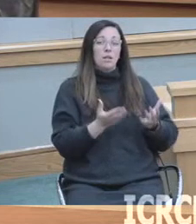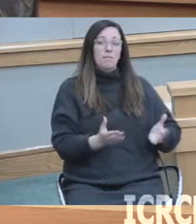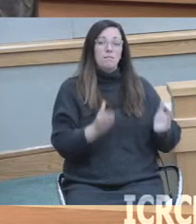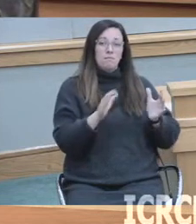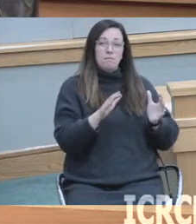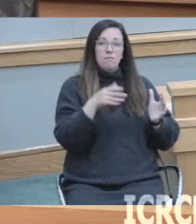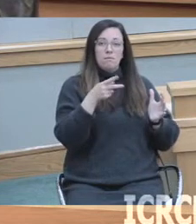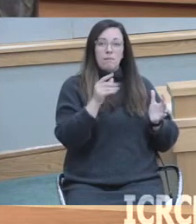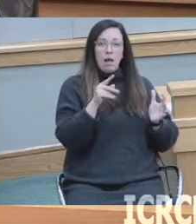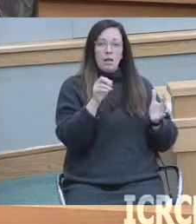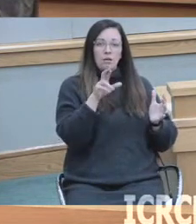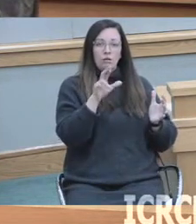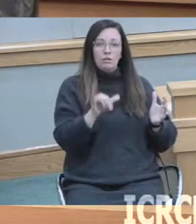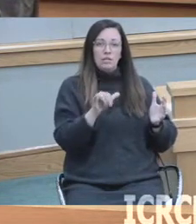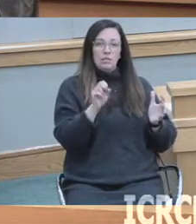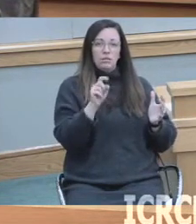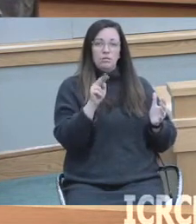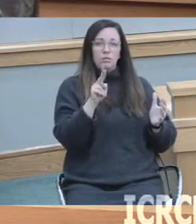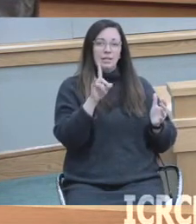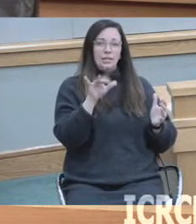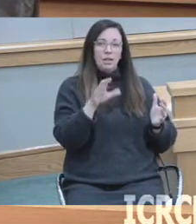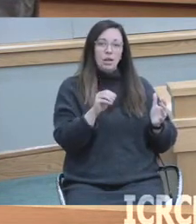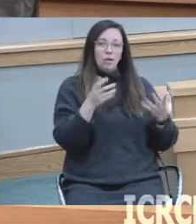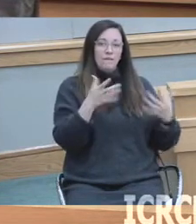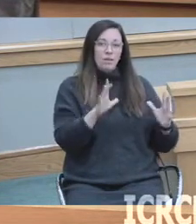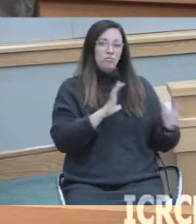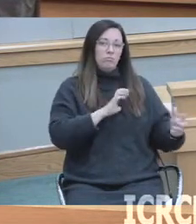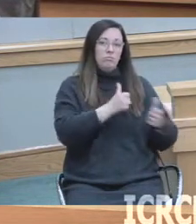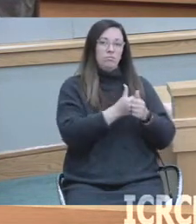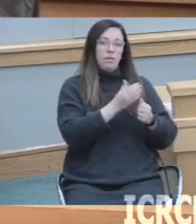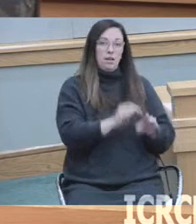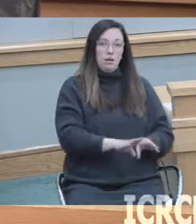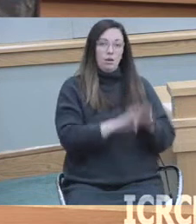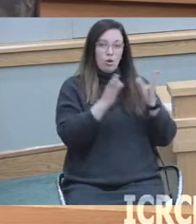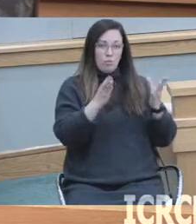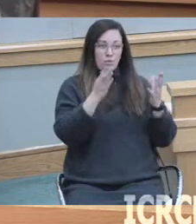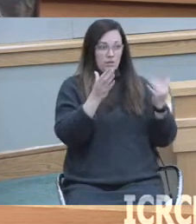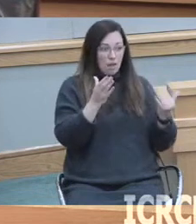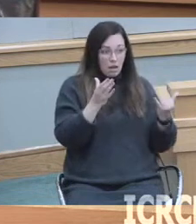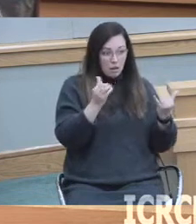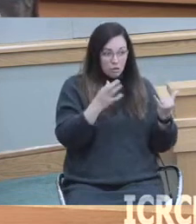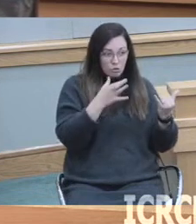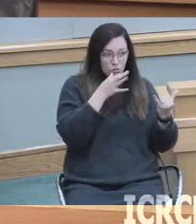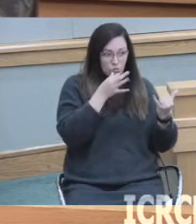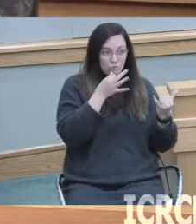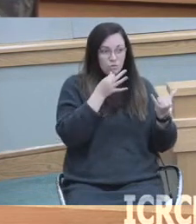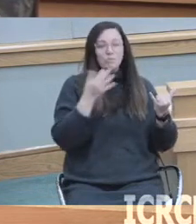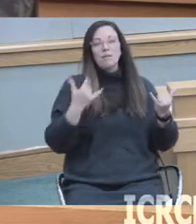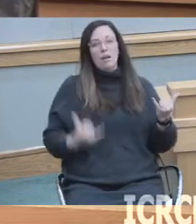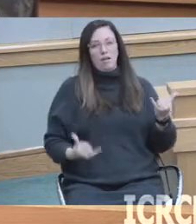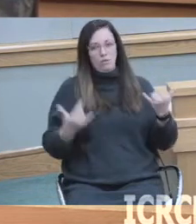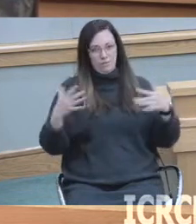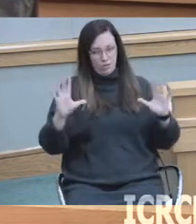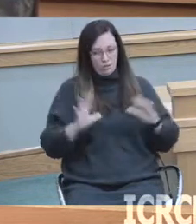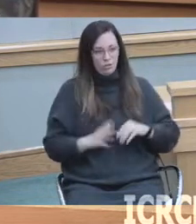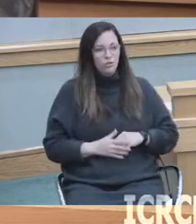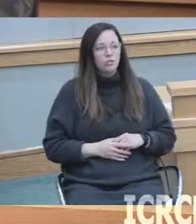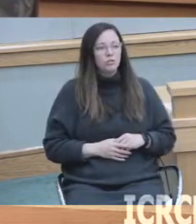has been updated and is open for business now or soon? Now,